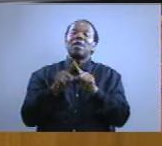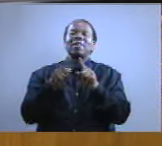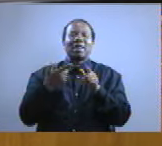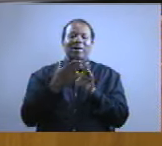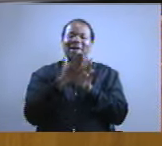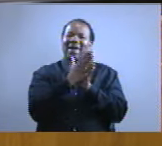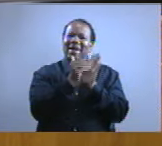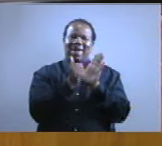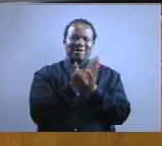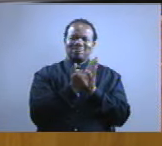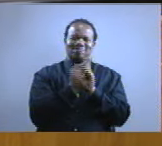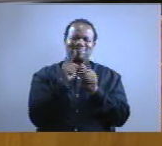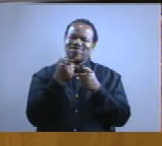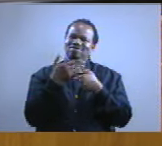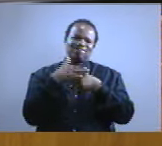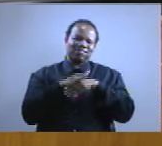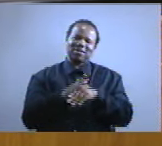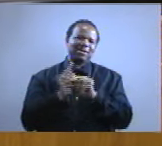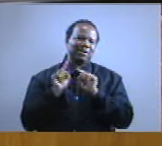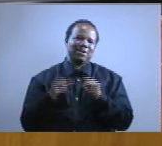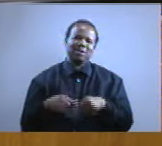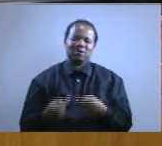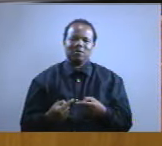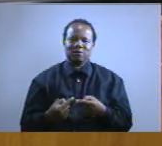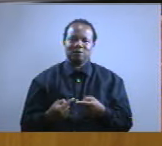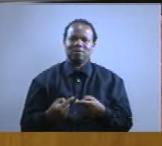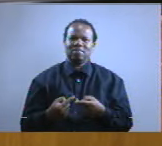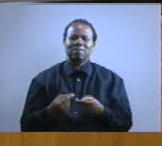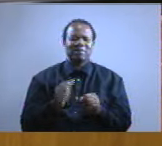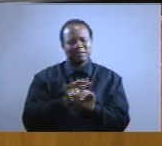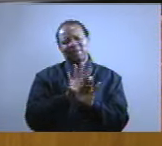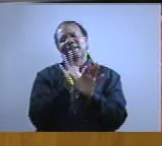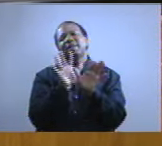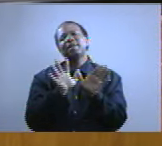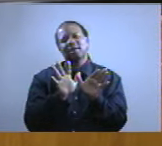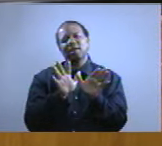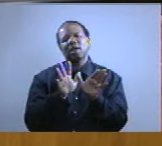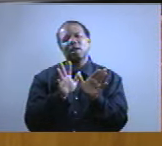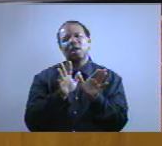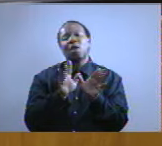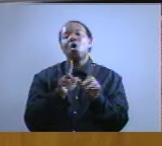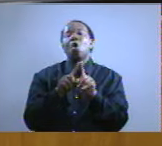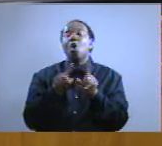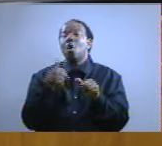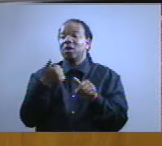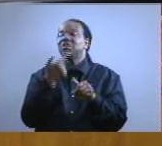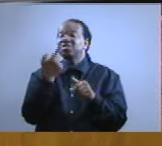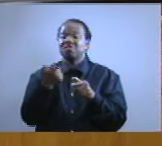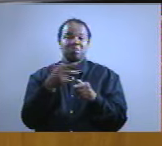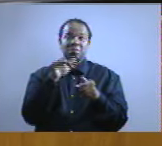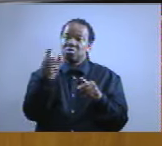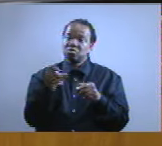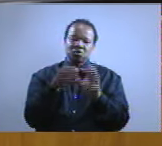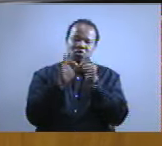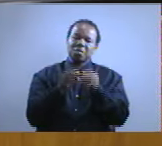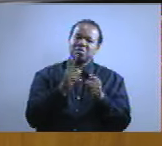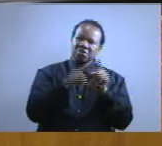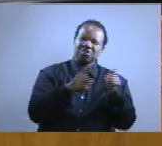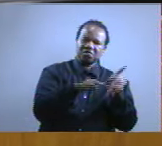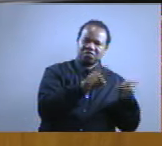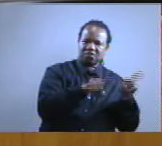difficult to enforce. It is generally vague and lends itself to many possible interpretations. The bill